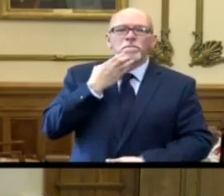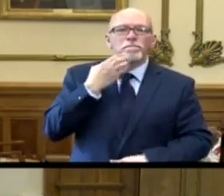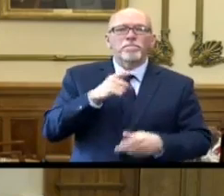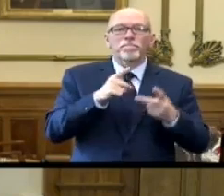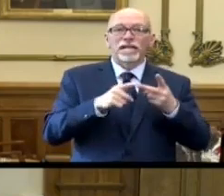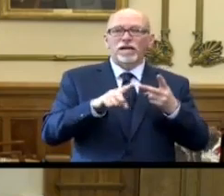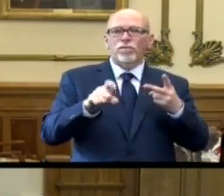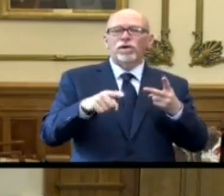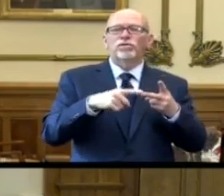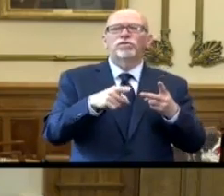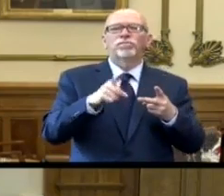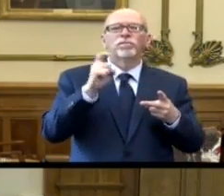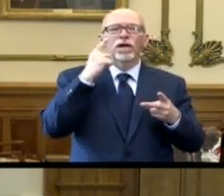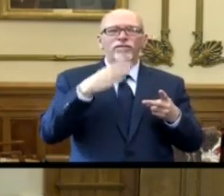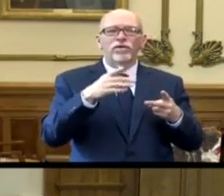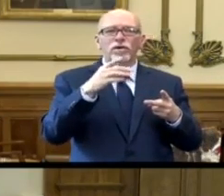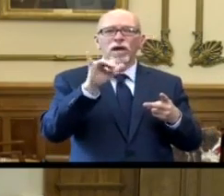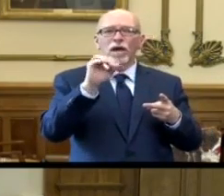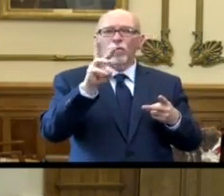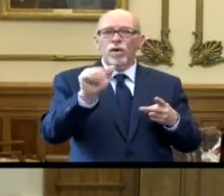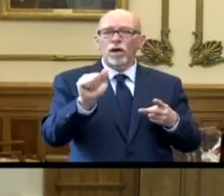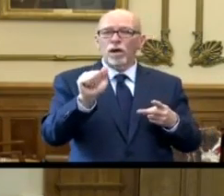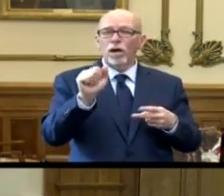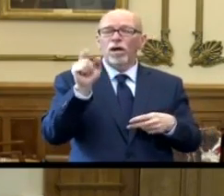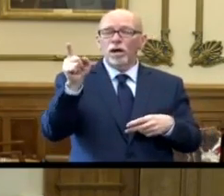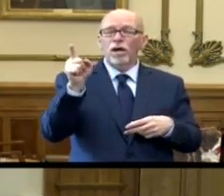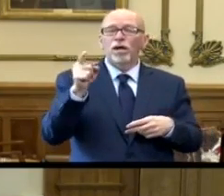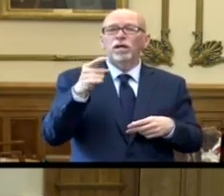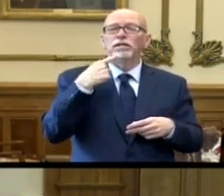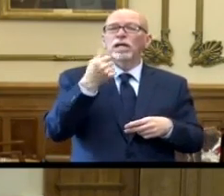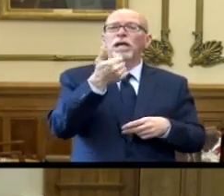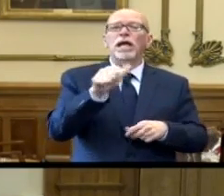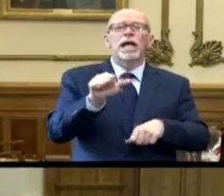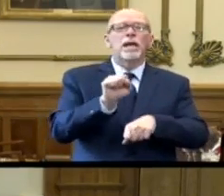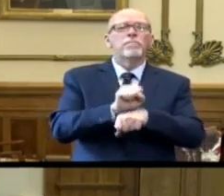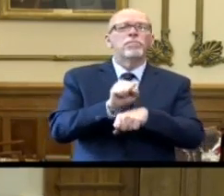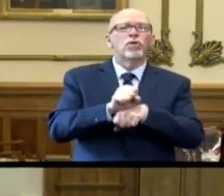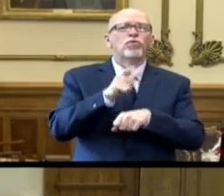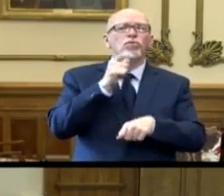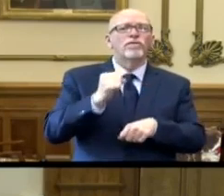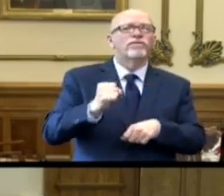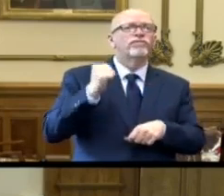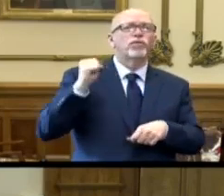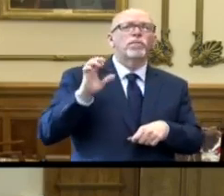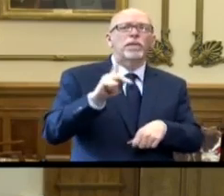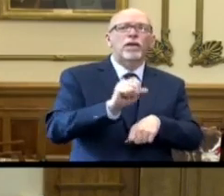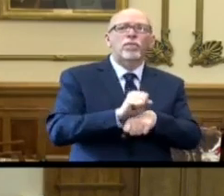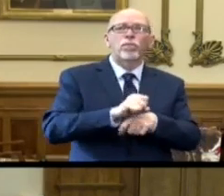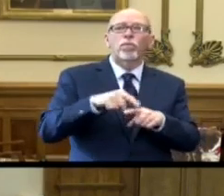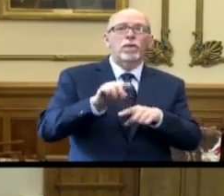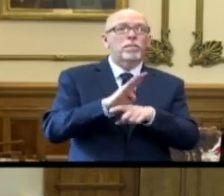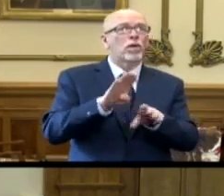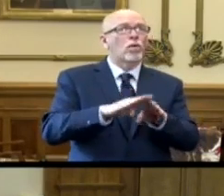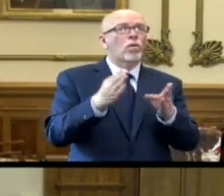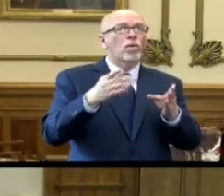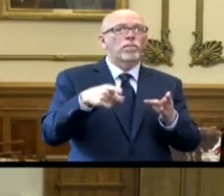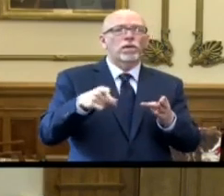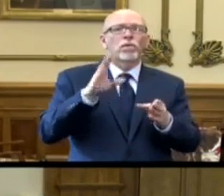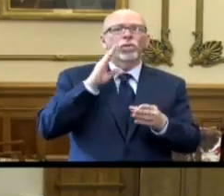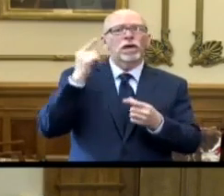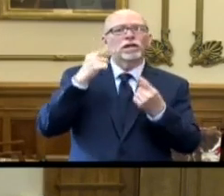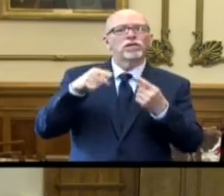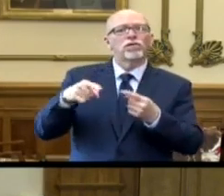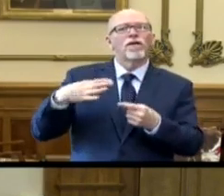The second question would be, the governor of Iowa has said that any employee who refuses to go back to work once business is reopened would be